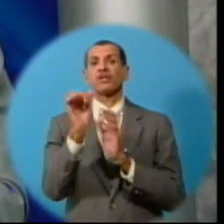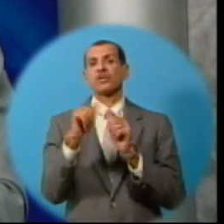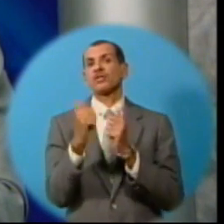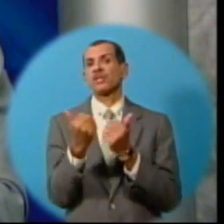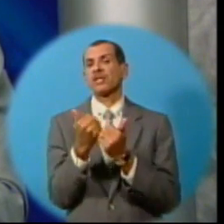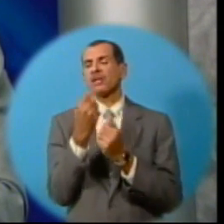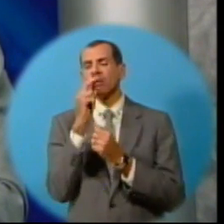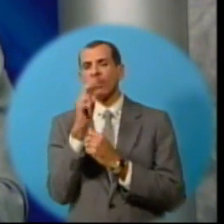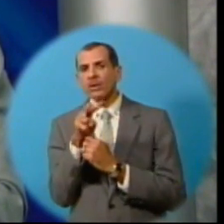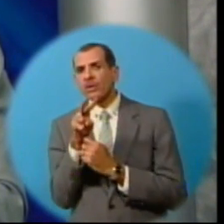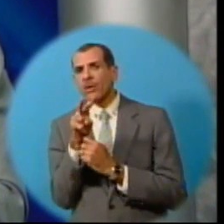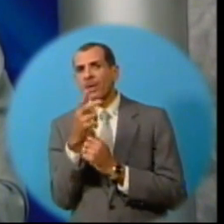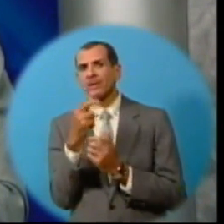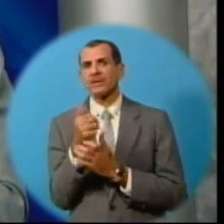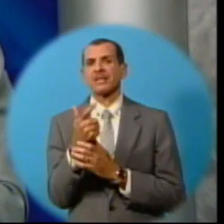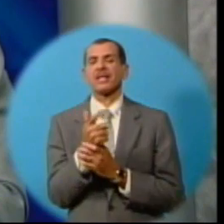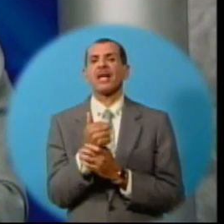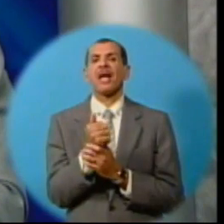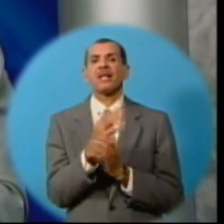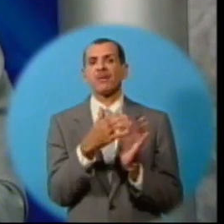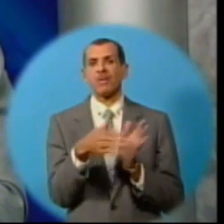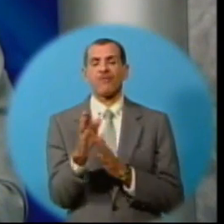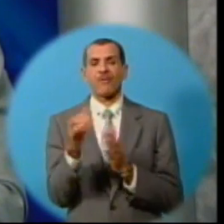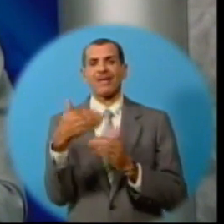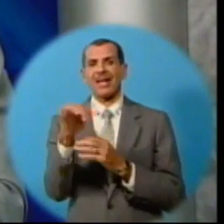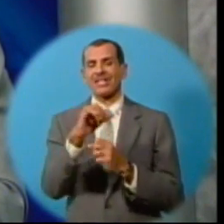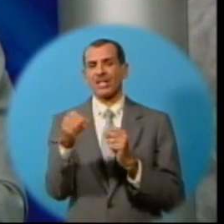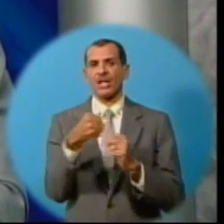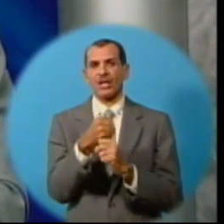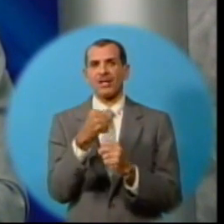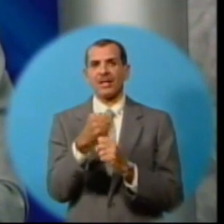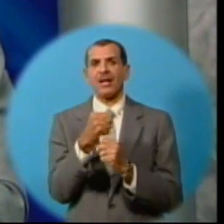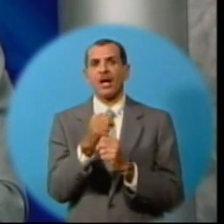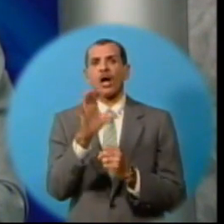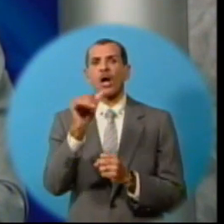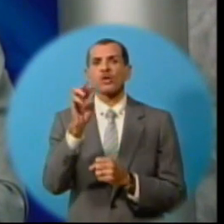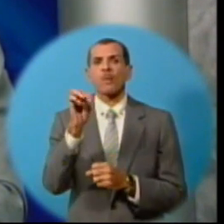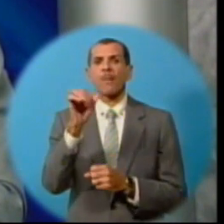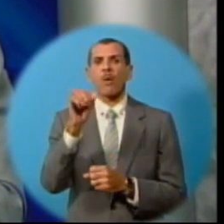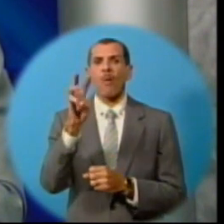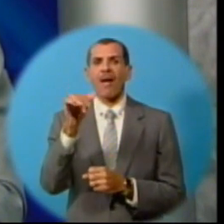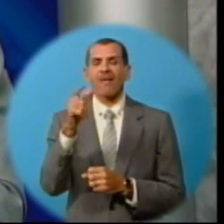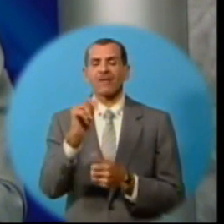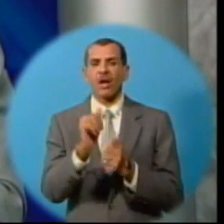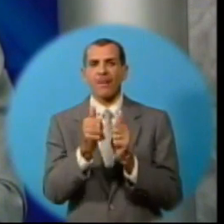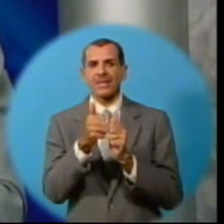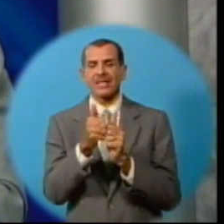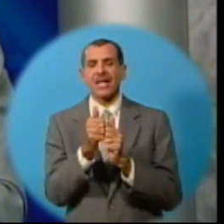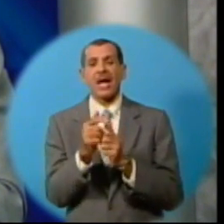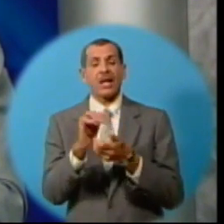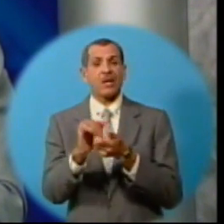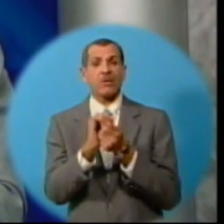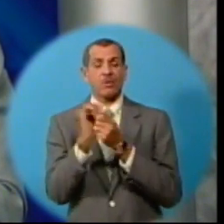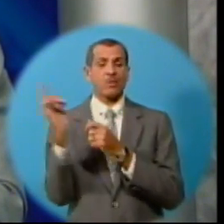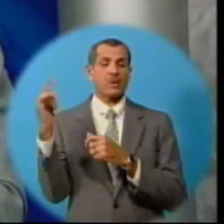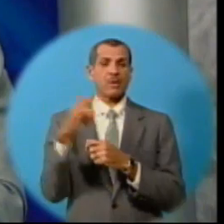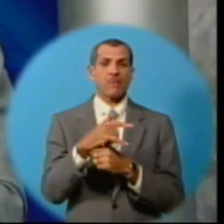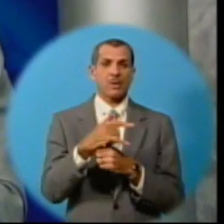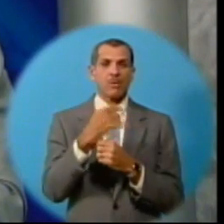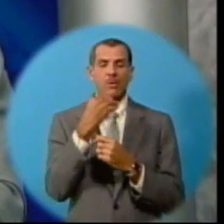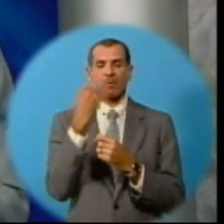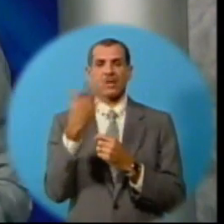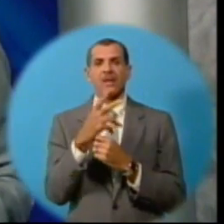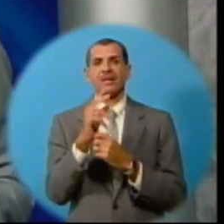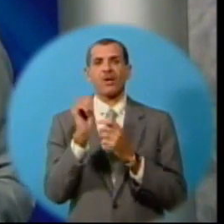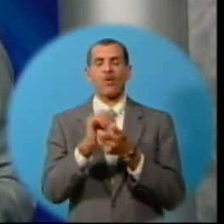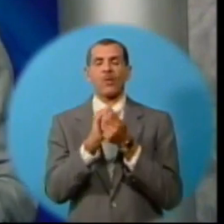from the senior national squad as they prepare for next year's Commonwealth Games. The team returned recently after winning the inaugural Northern Ireland International